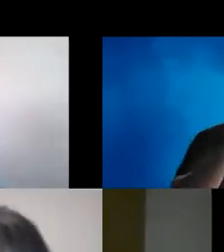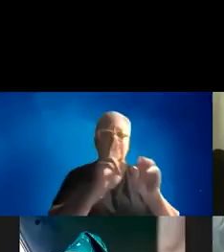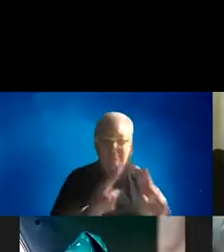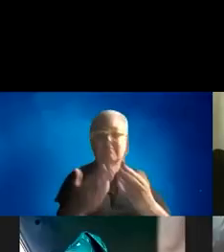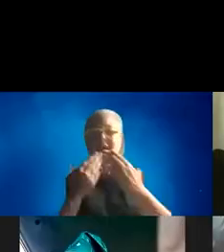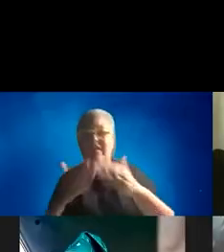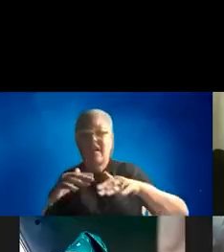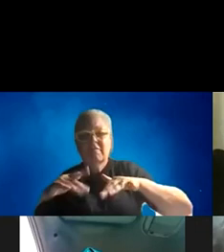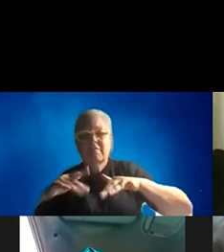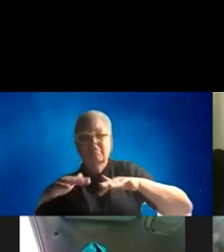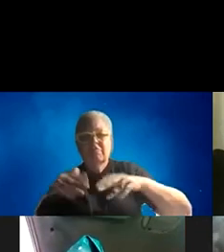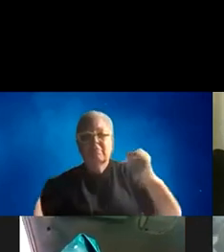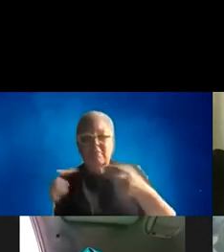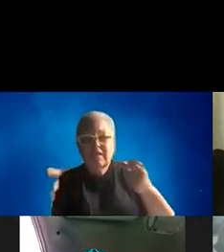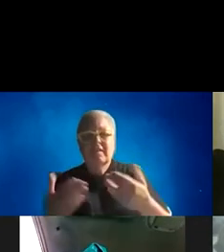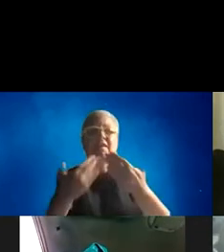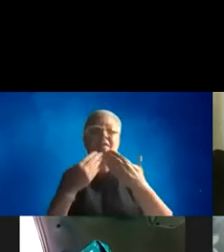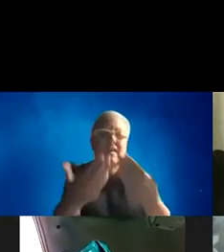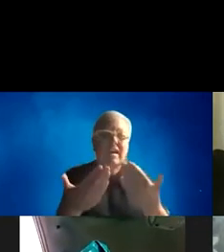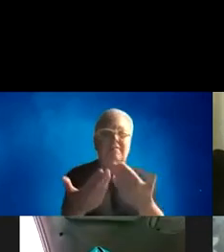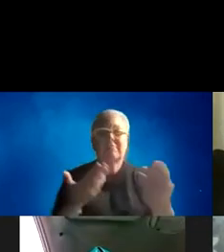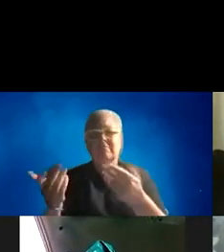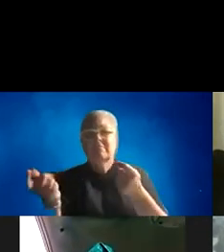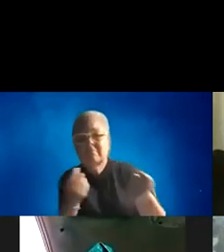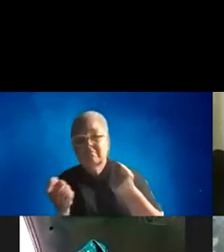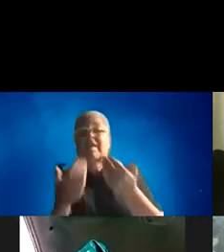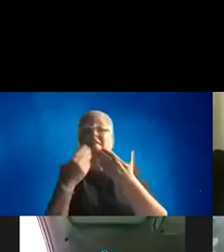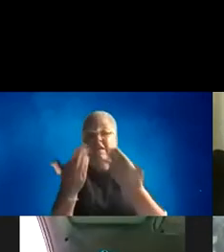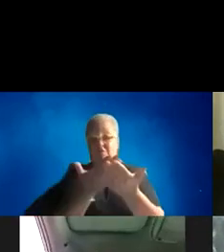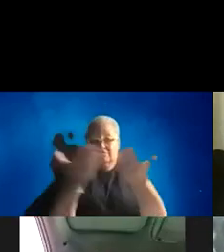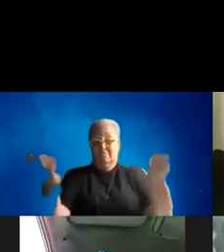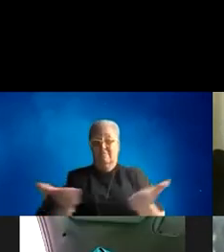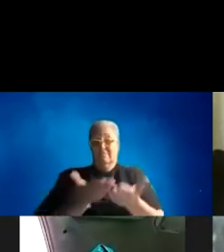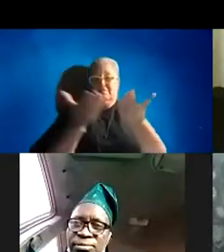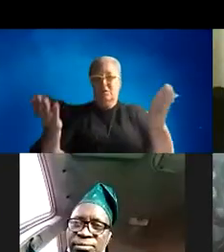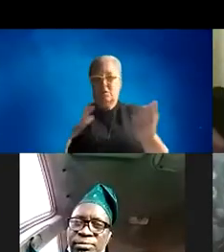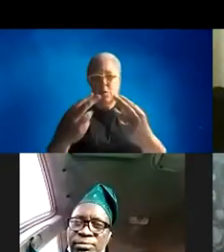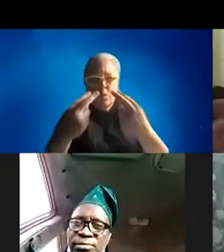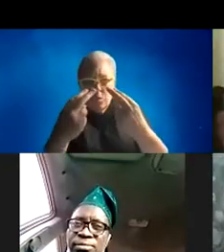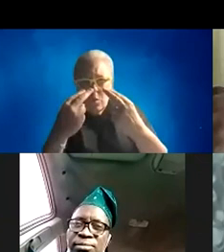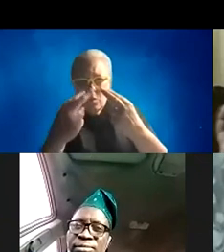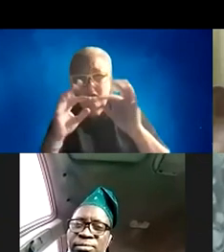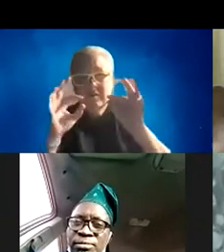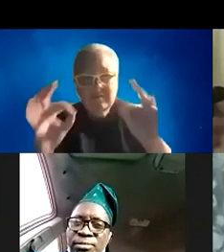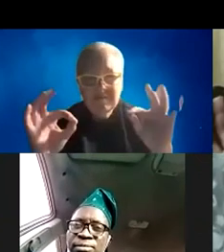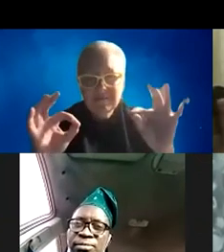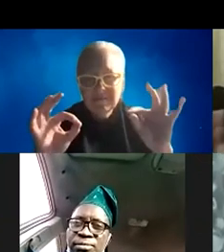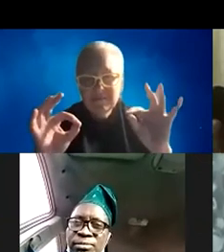thanks to Sarah and Gemma, and thank you to all of you for sticking with us. And I hope you stick to the last.